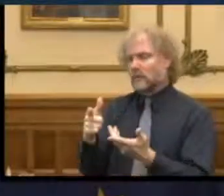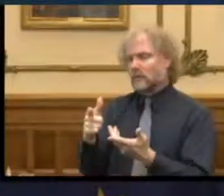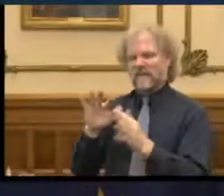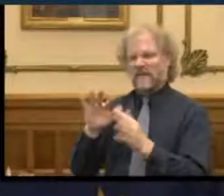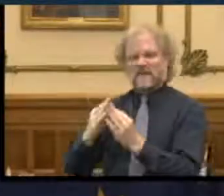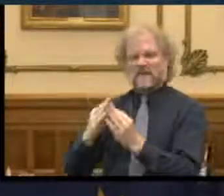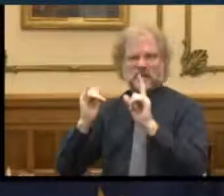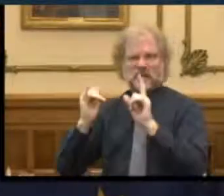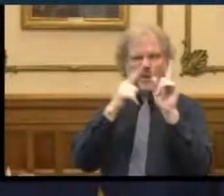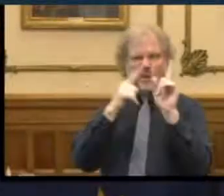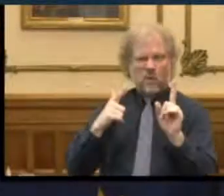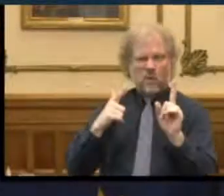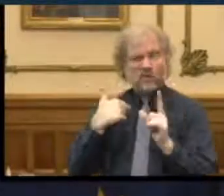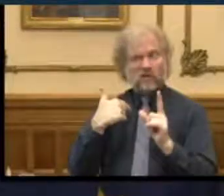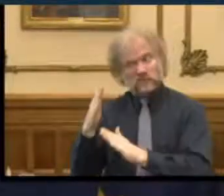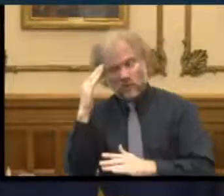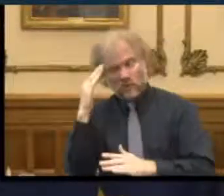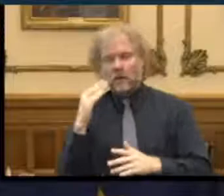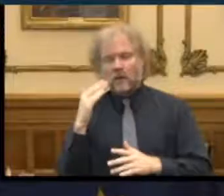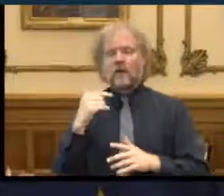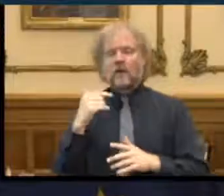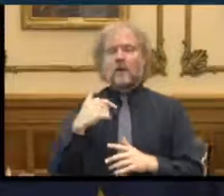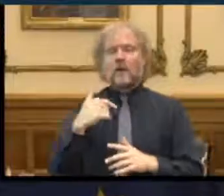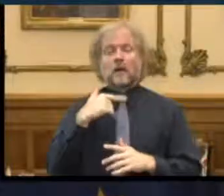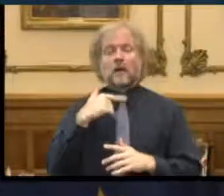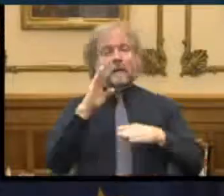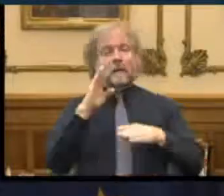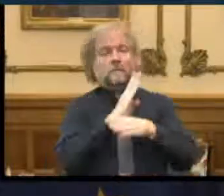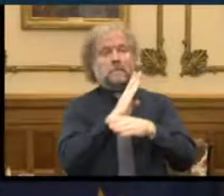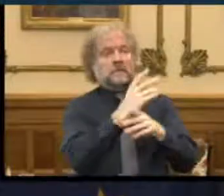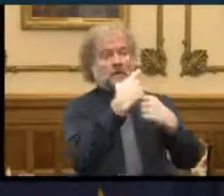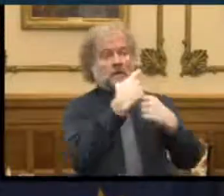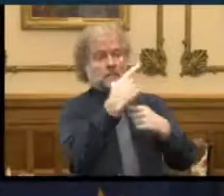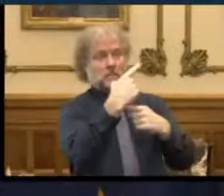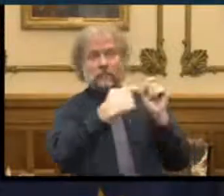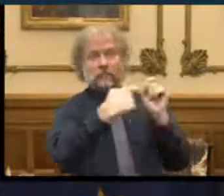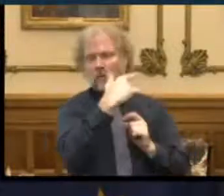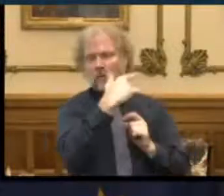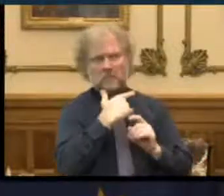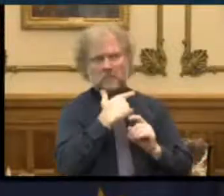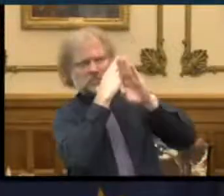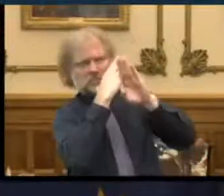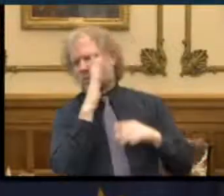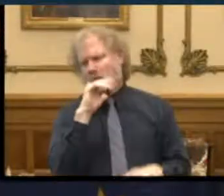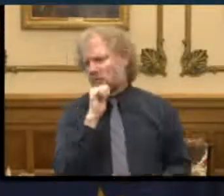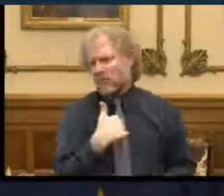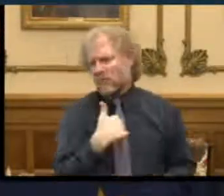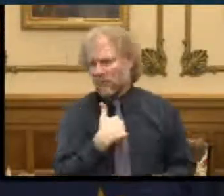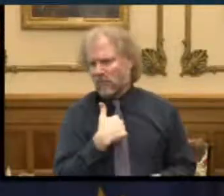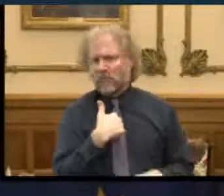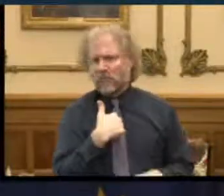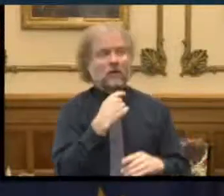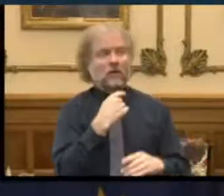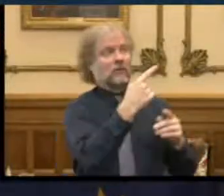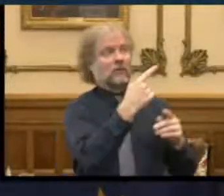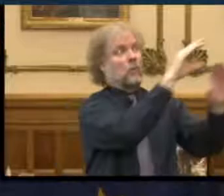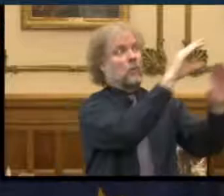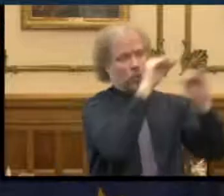roots in Illinois, I'm not going to turn away any of the business that's coming here from Illinois and growing roots in our state.